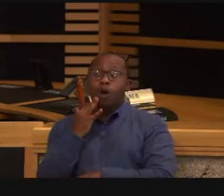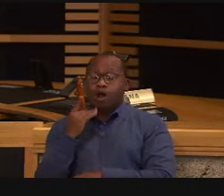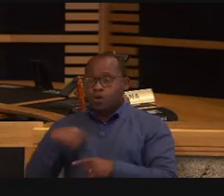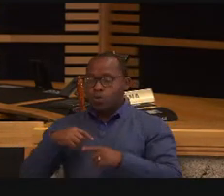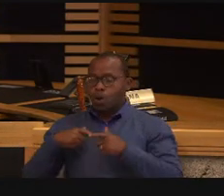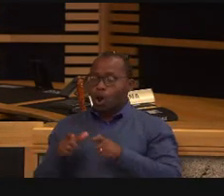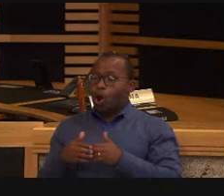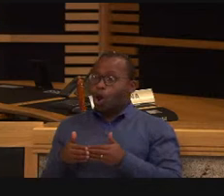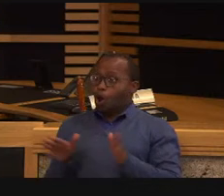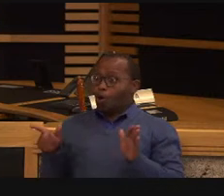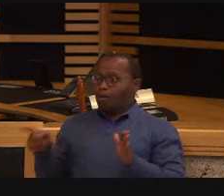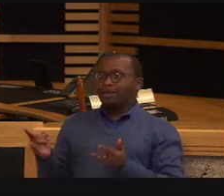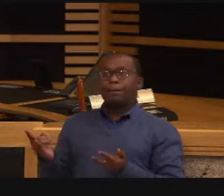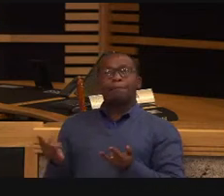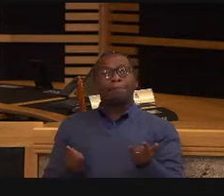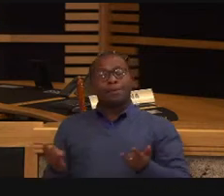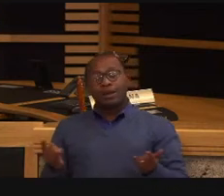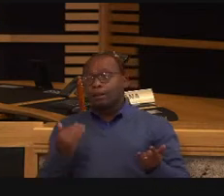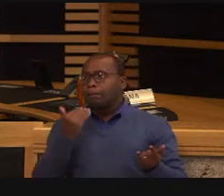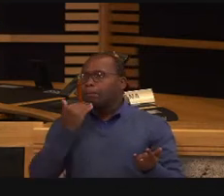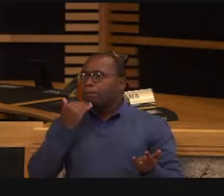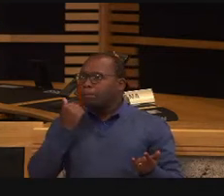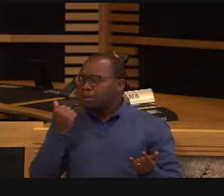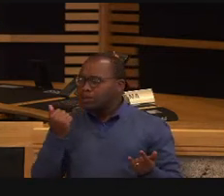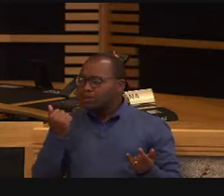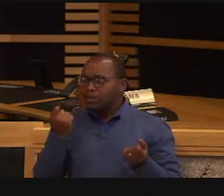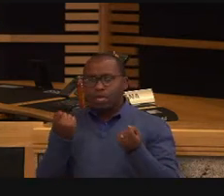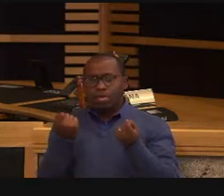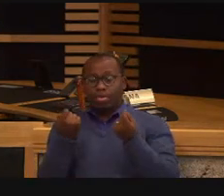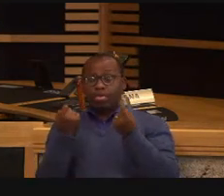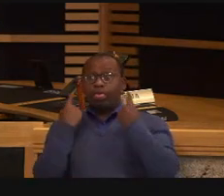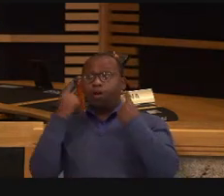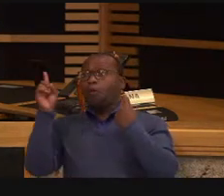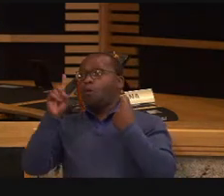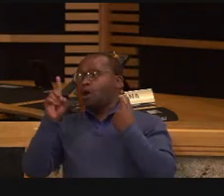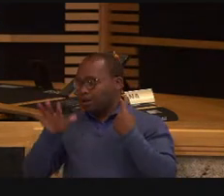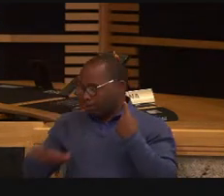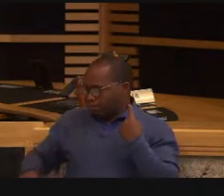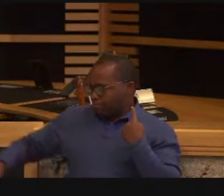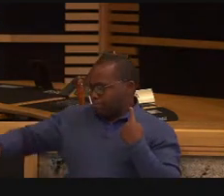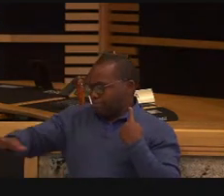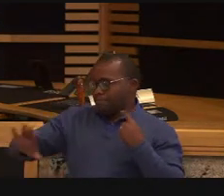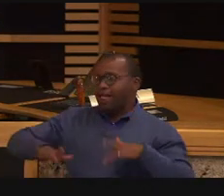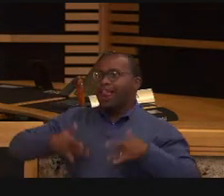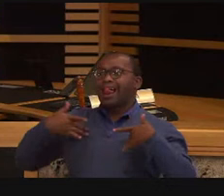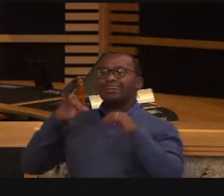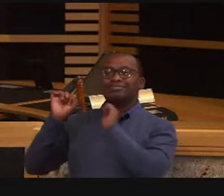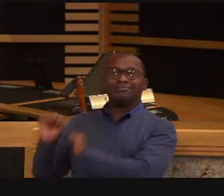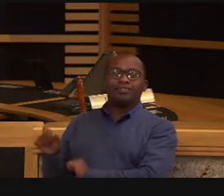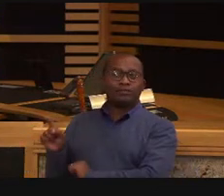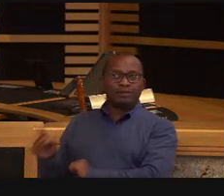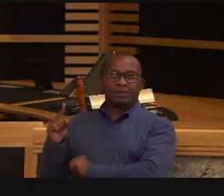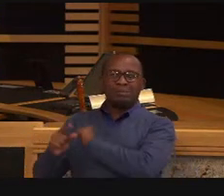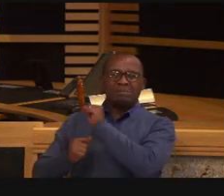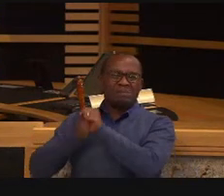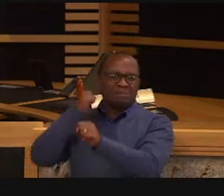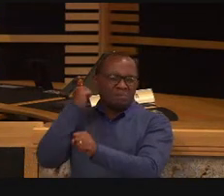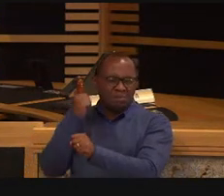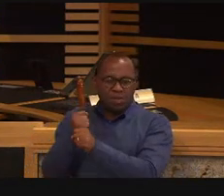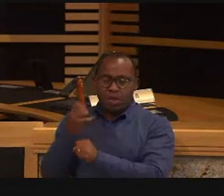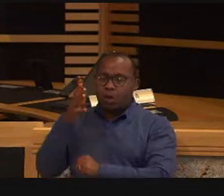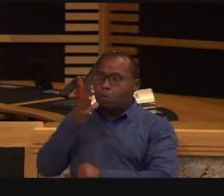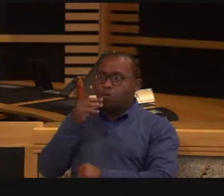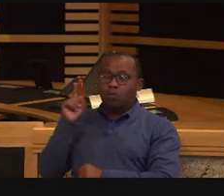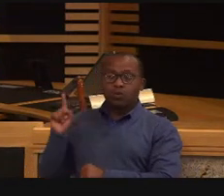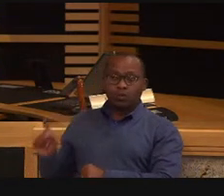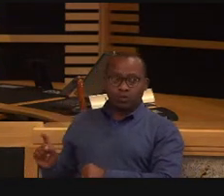market, we do not lose sight of those for whom it has been a way of life for generations, that we do not leave those who have been